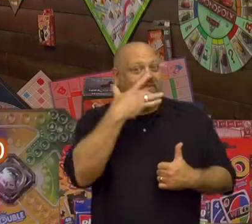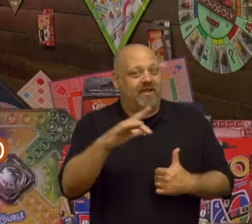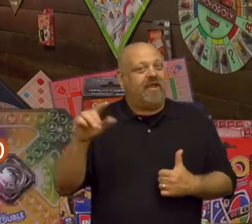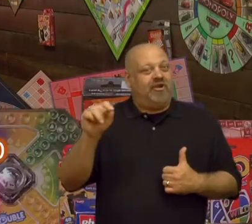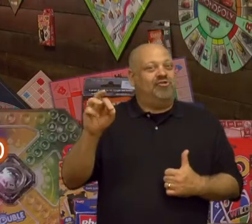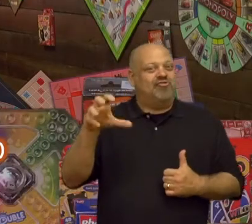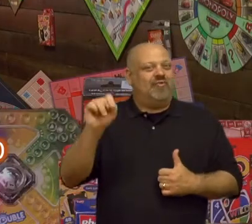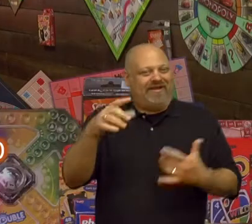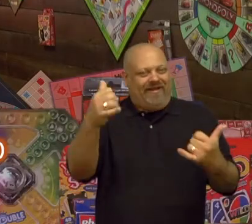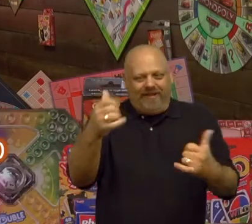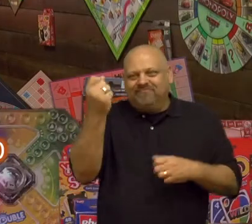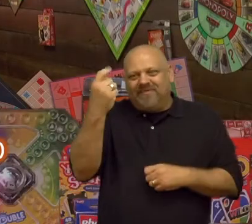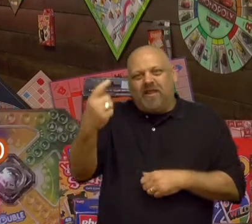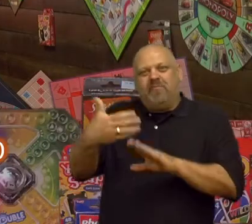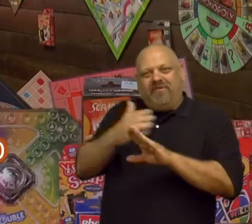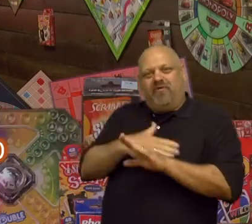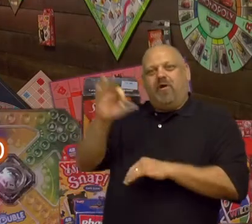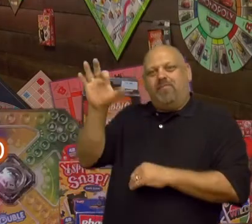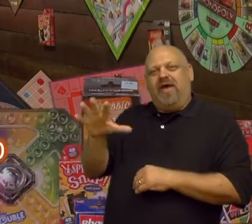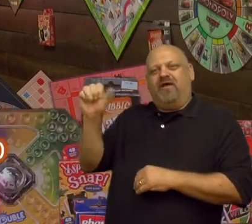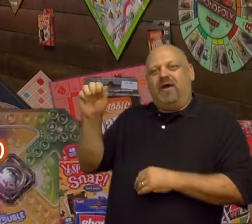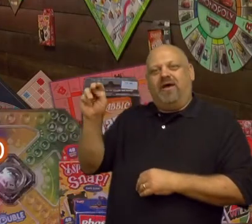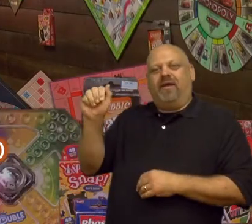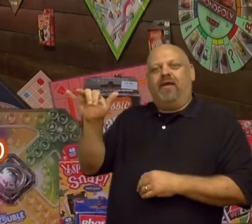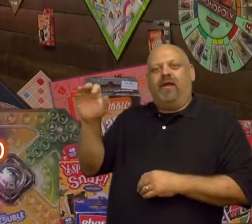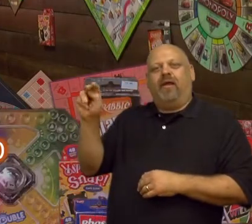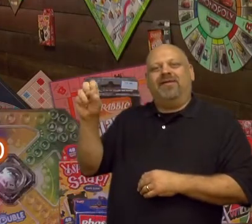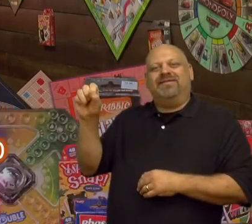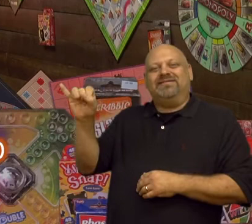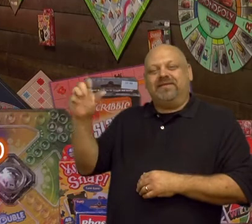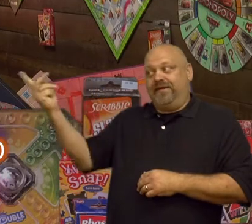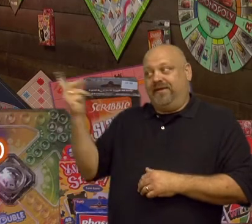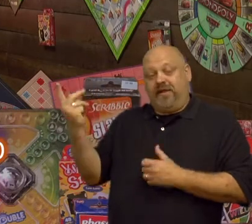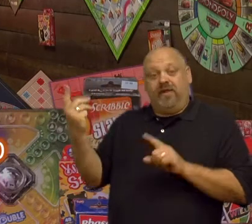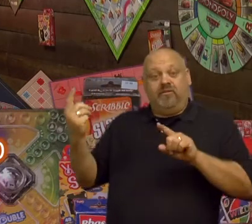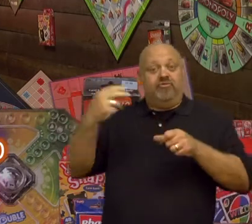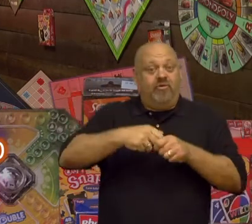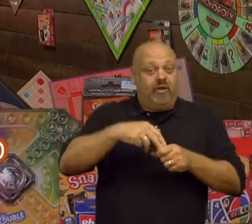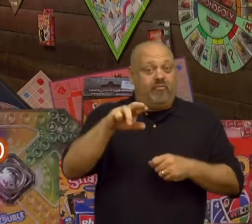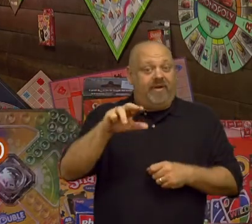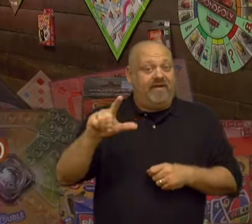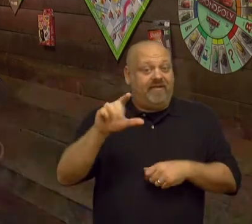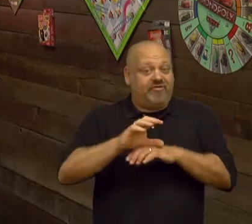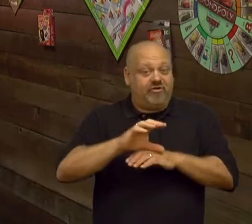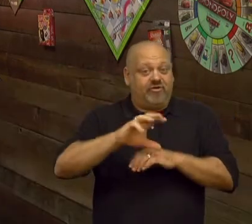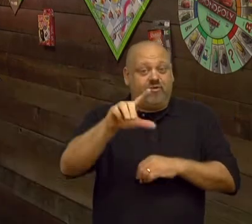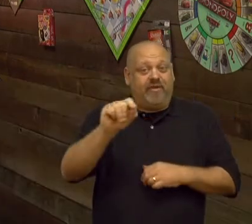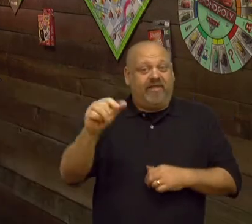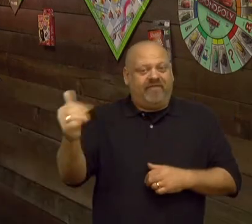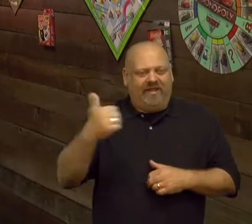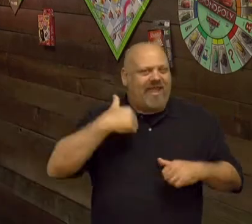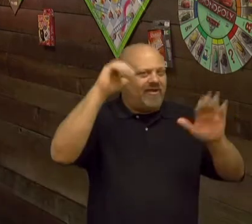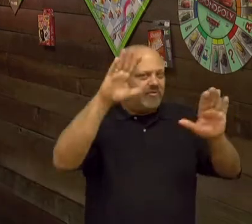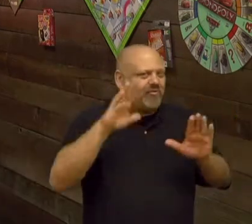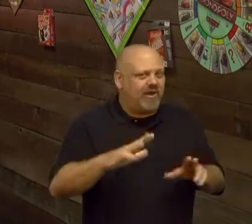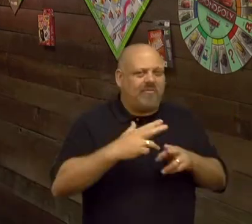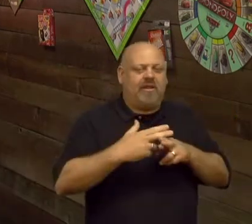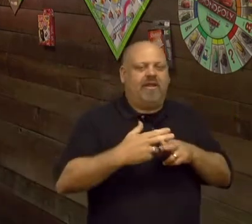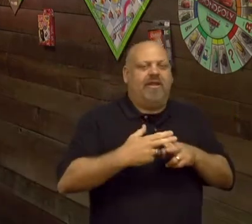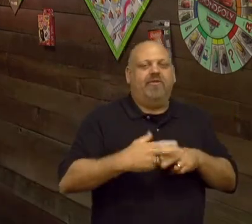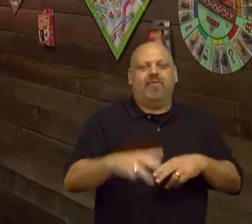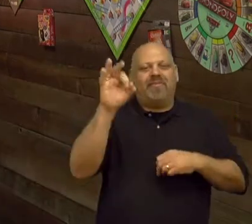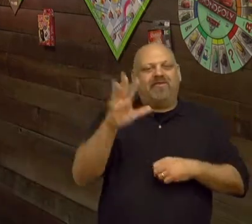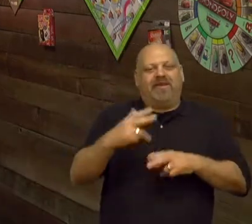We are in for a real treat today. You see, before Pastor Anyansi and I came to Radiant Life Church in 2015, there was an